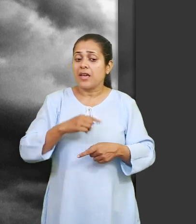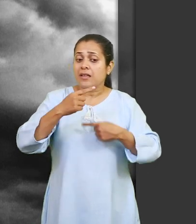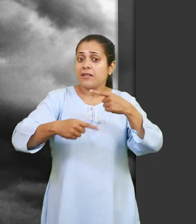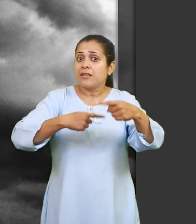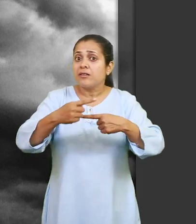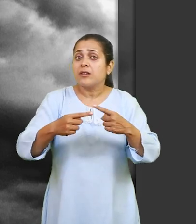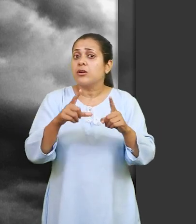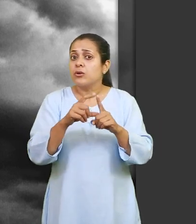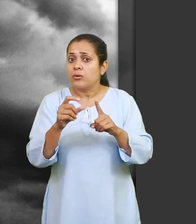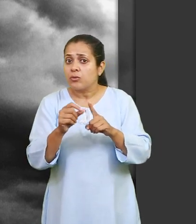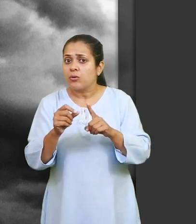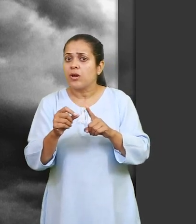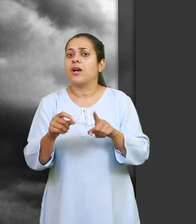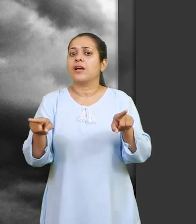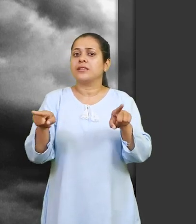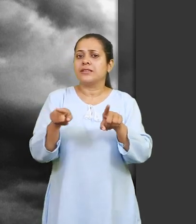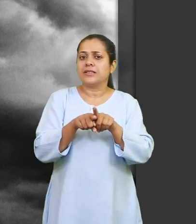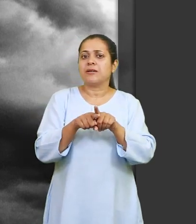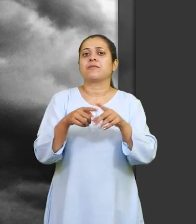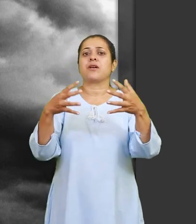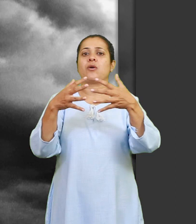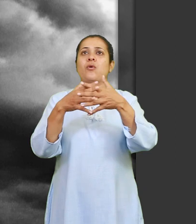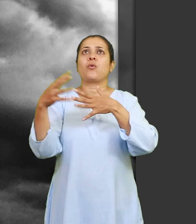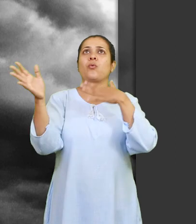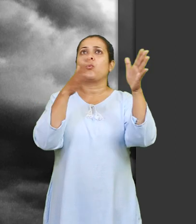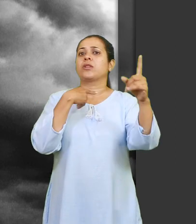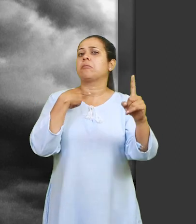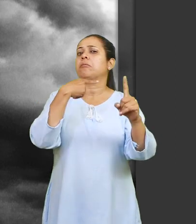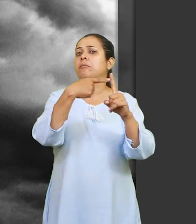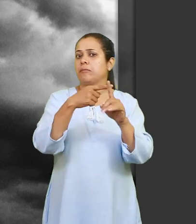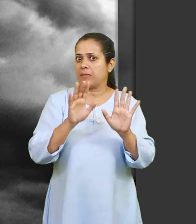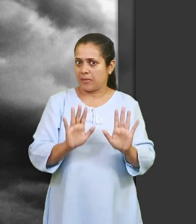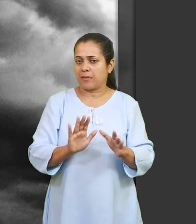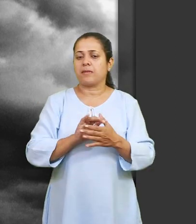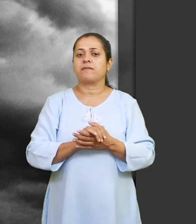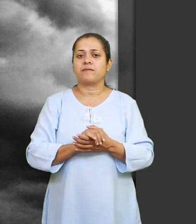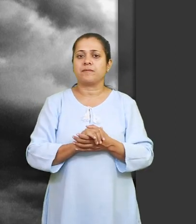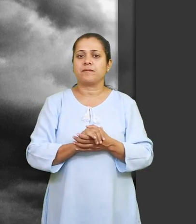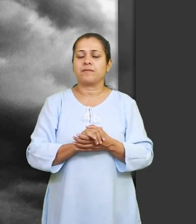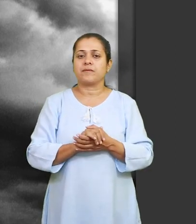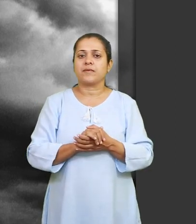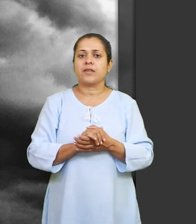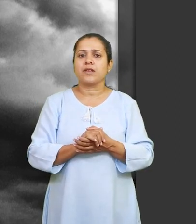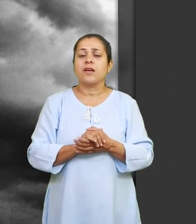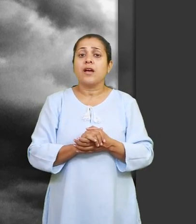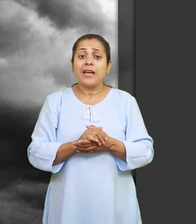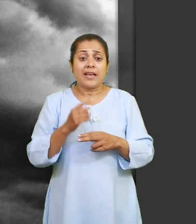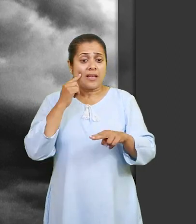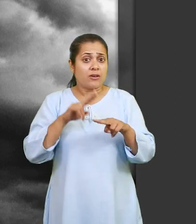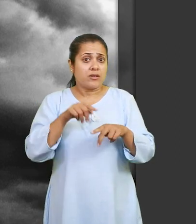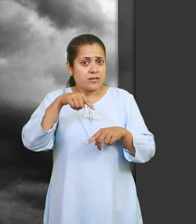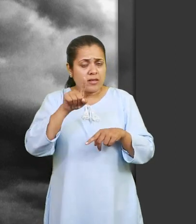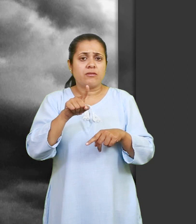daily life activities depend on this weather. And if you do a quick Google